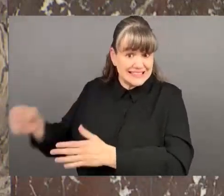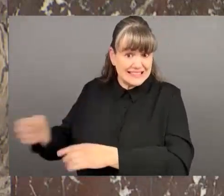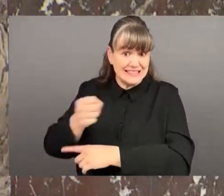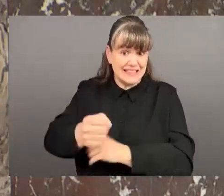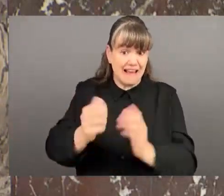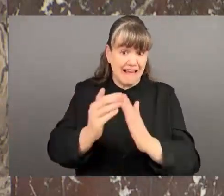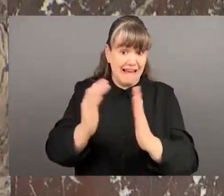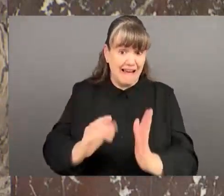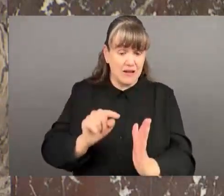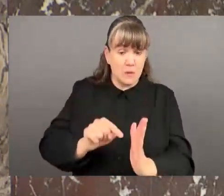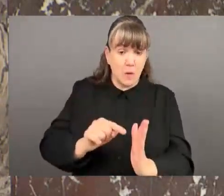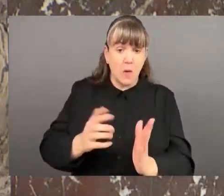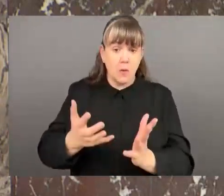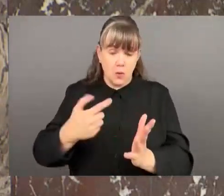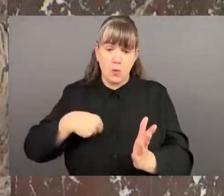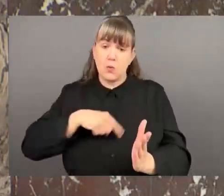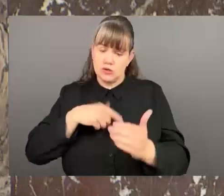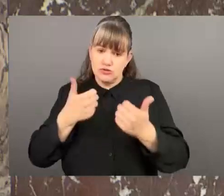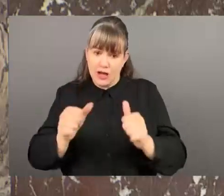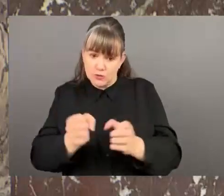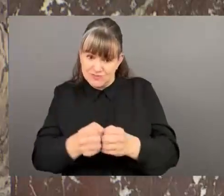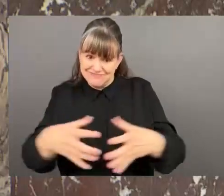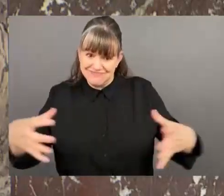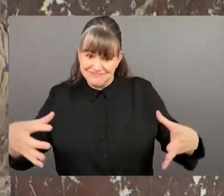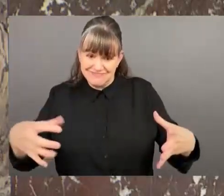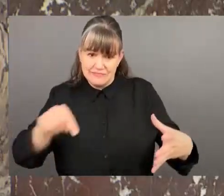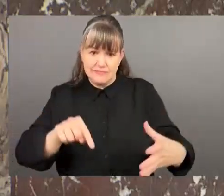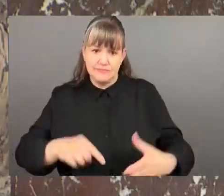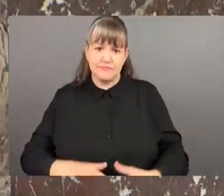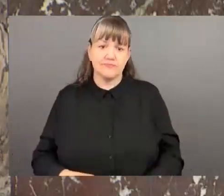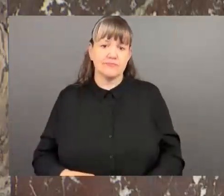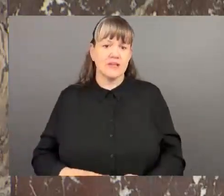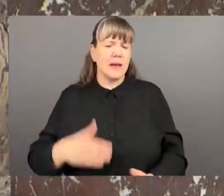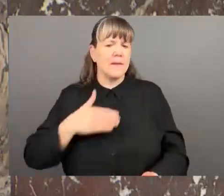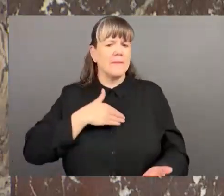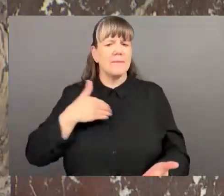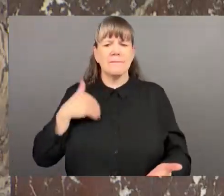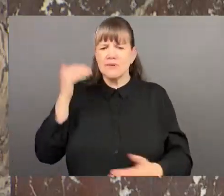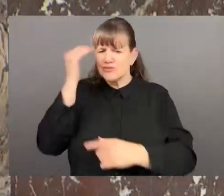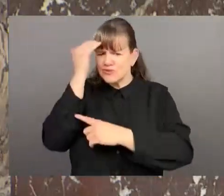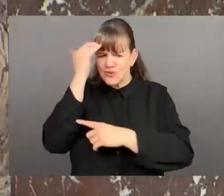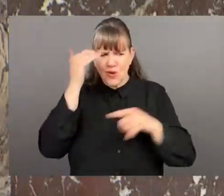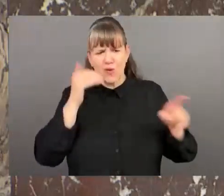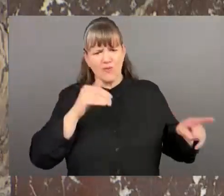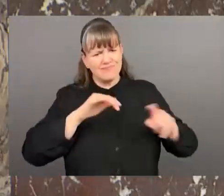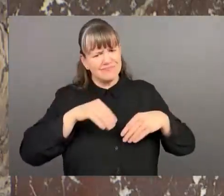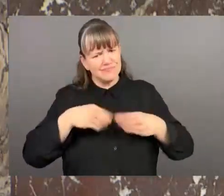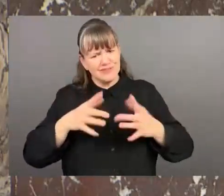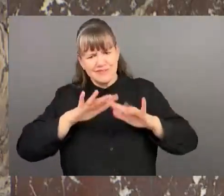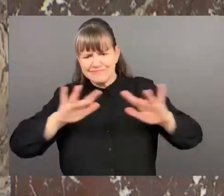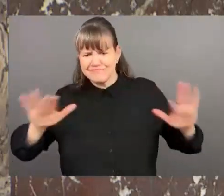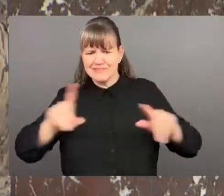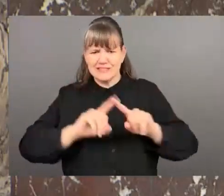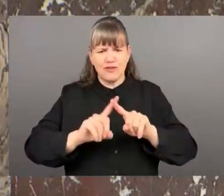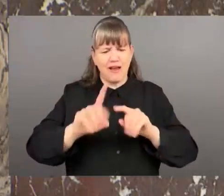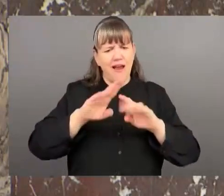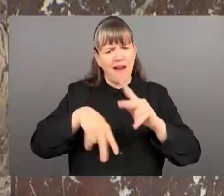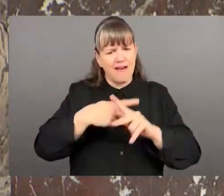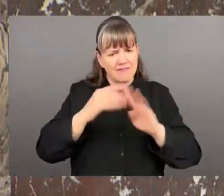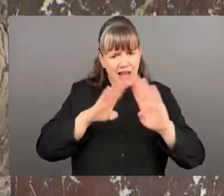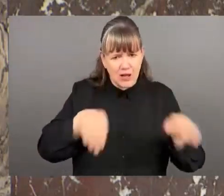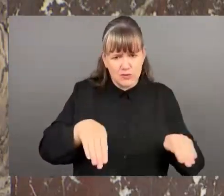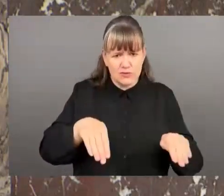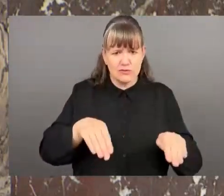knows that. Housing exists in different forms in different communities to meet people where they're at. And that's what we're trying to do with all of our housing.